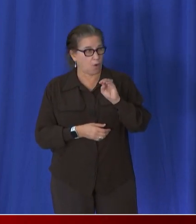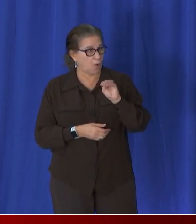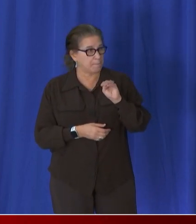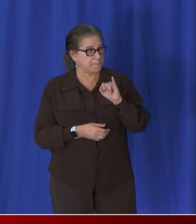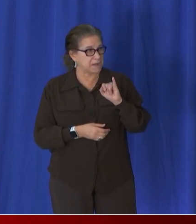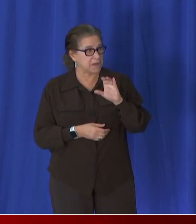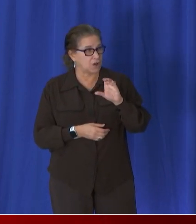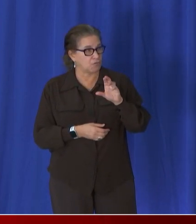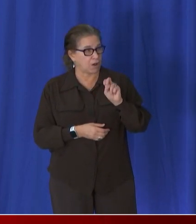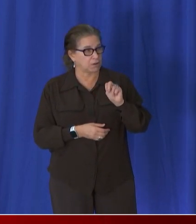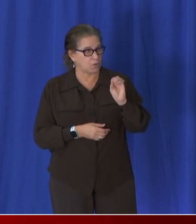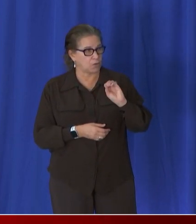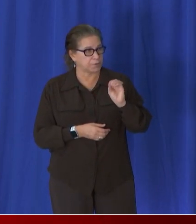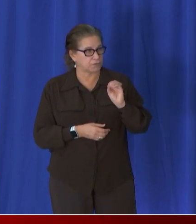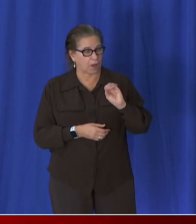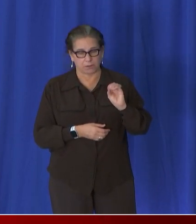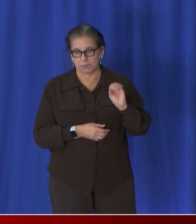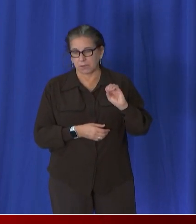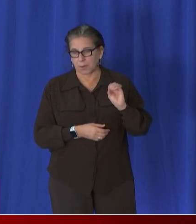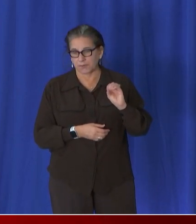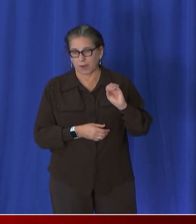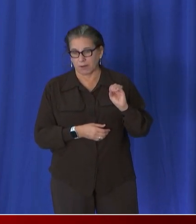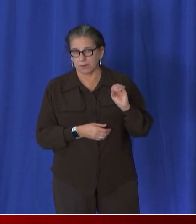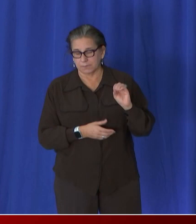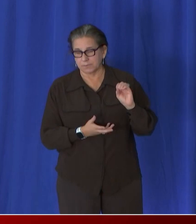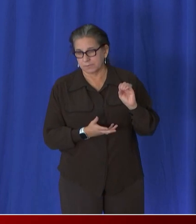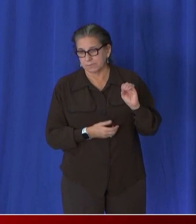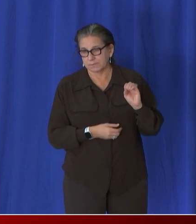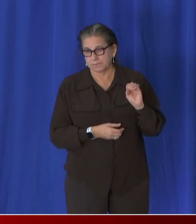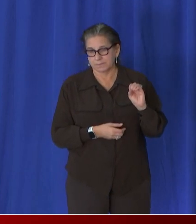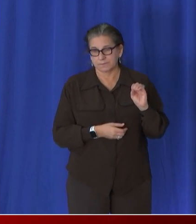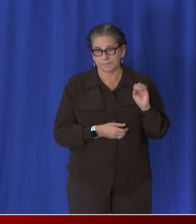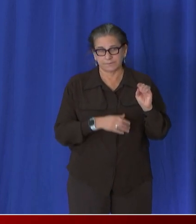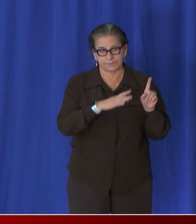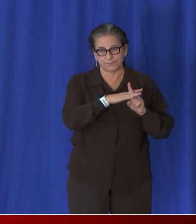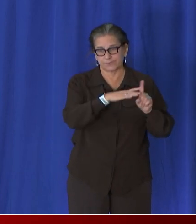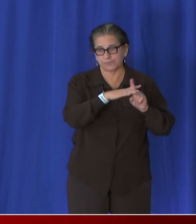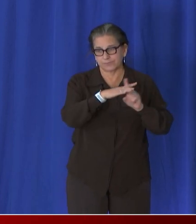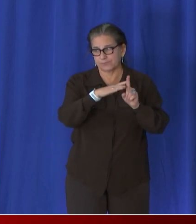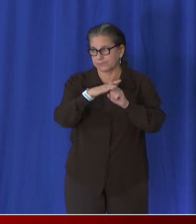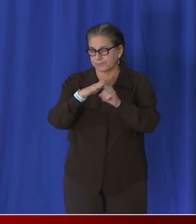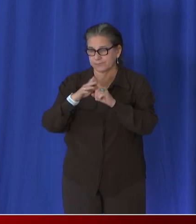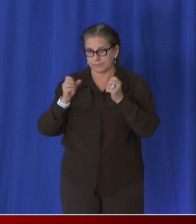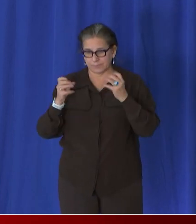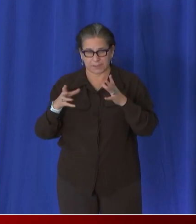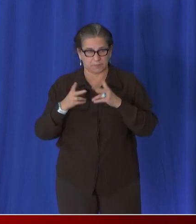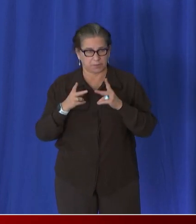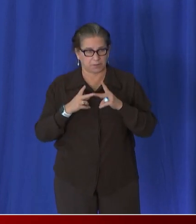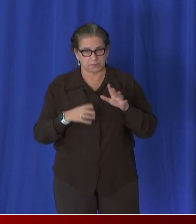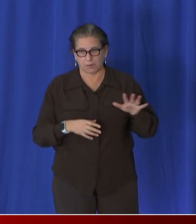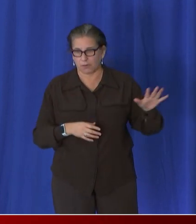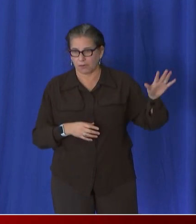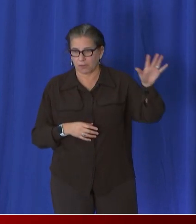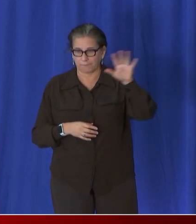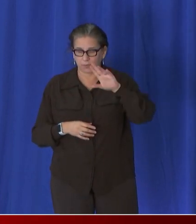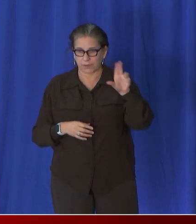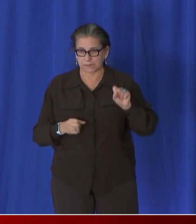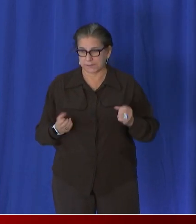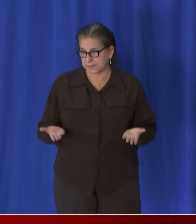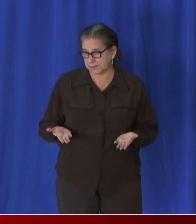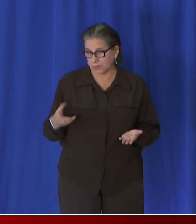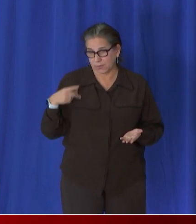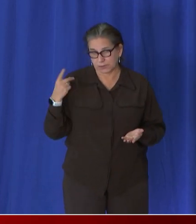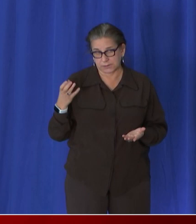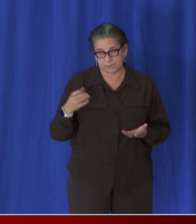and they tend to be a few weeks ahead of us. So it's likely that we have not quite seen as much Omicron here in DC. That's not to say it's